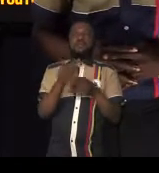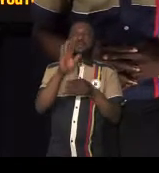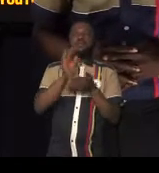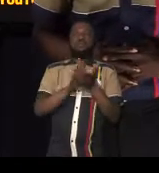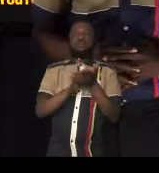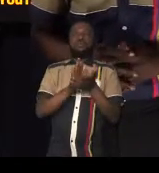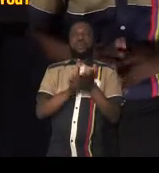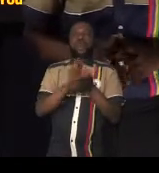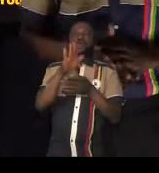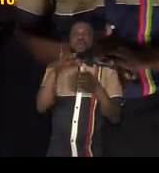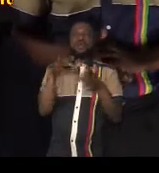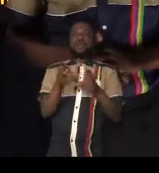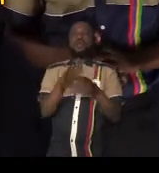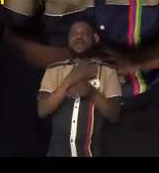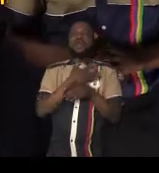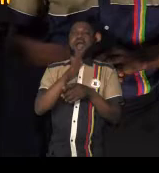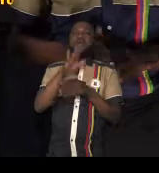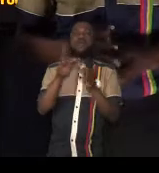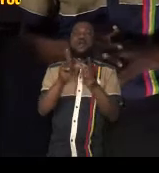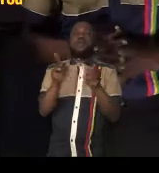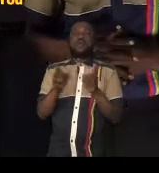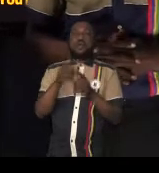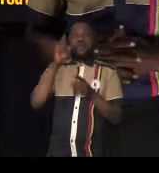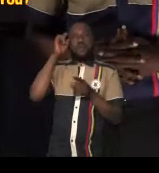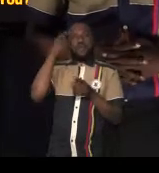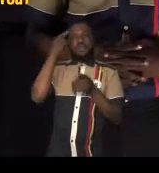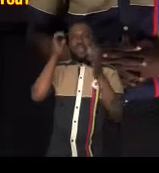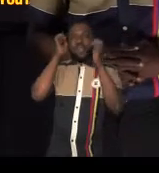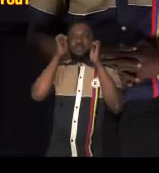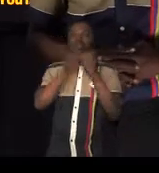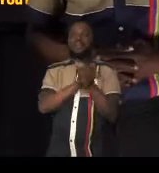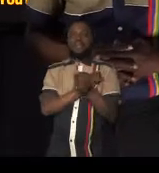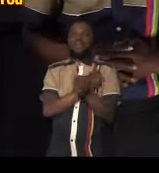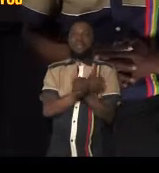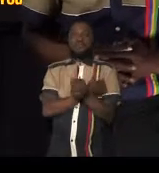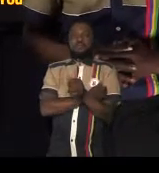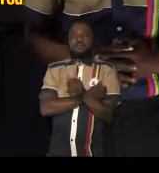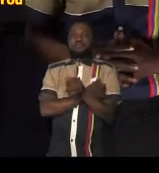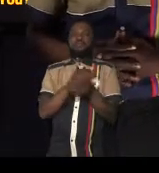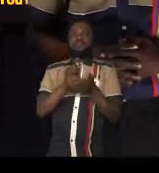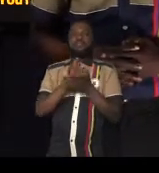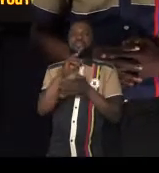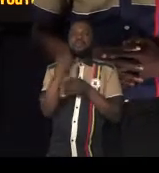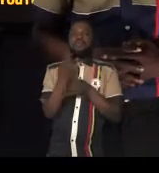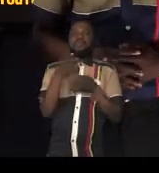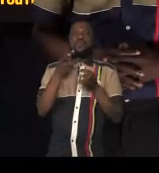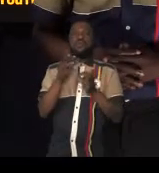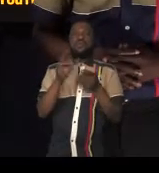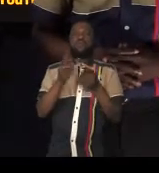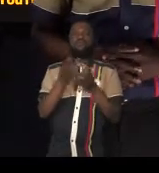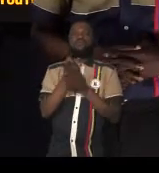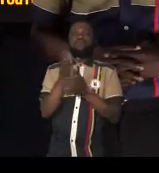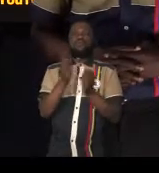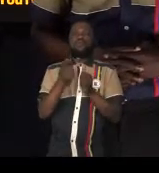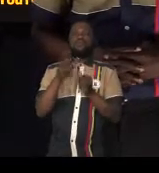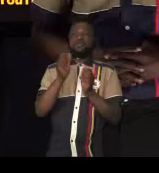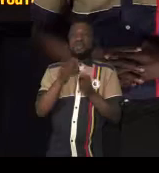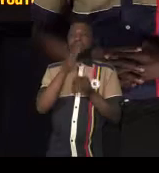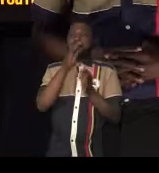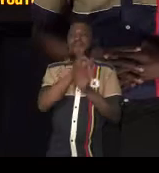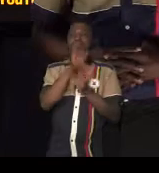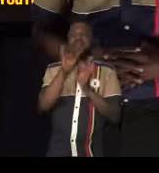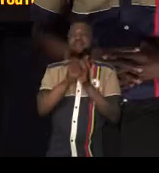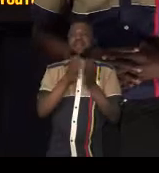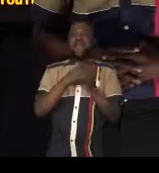name, your school, your class, and your local government education authority. That is the only way through which you